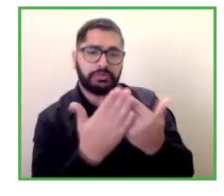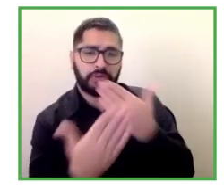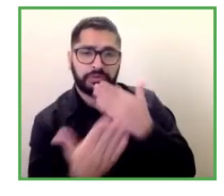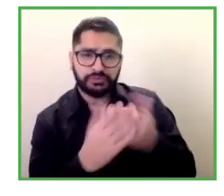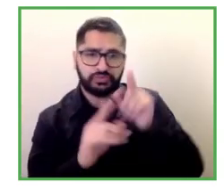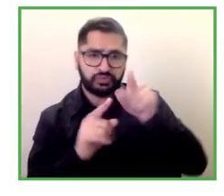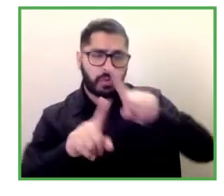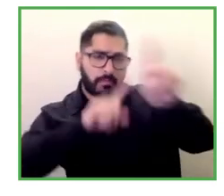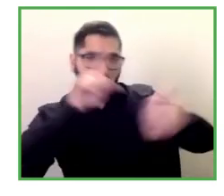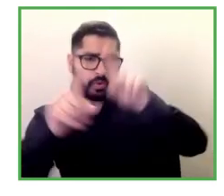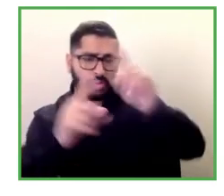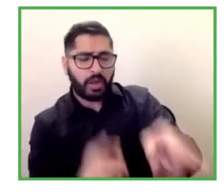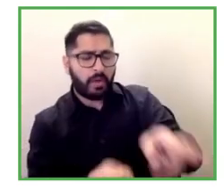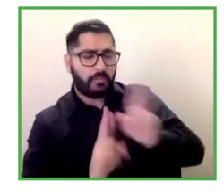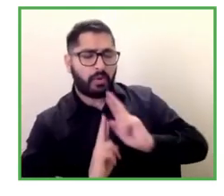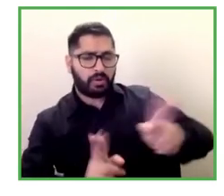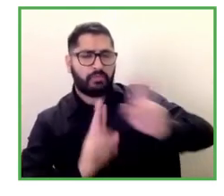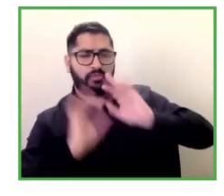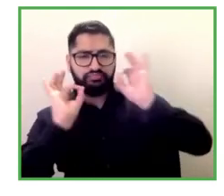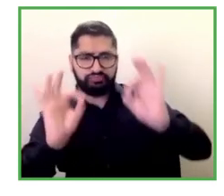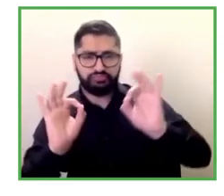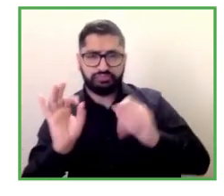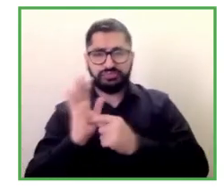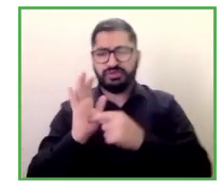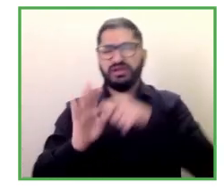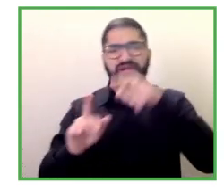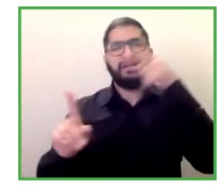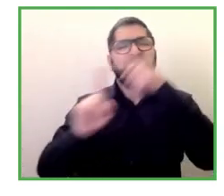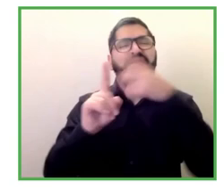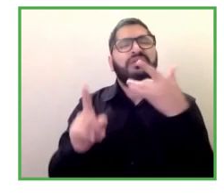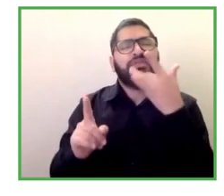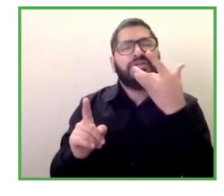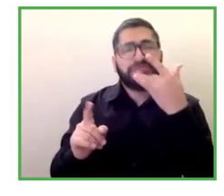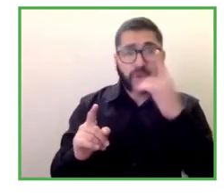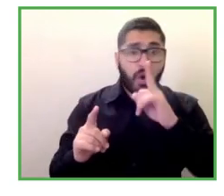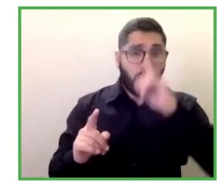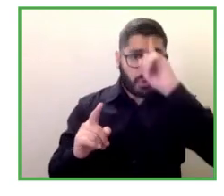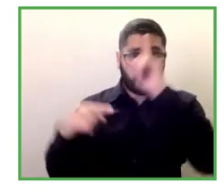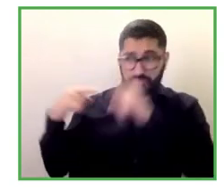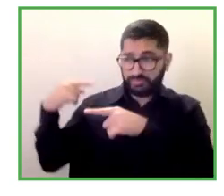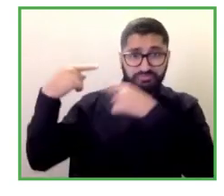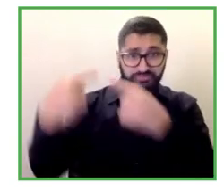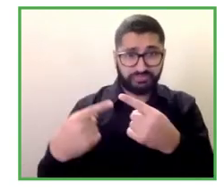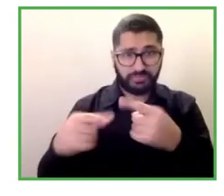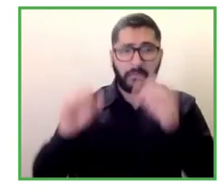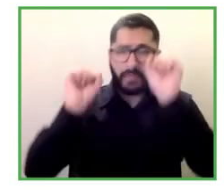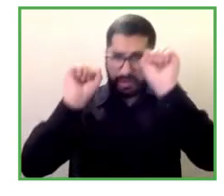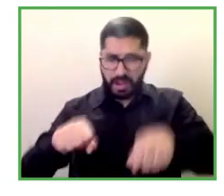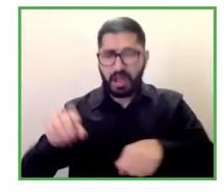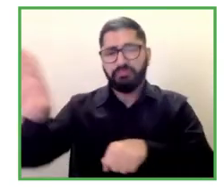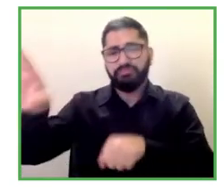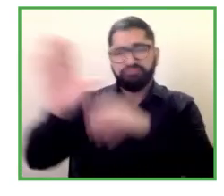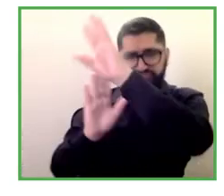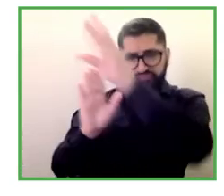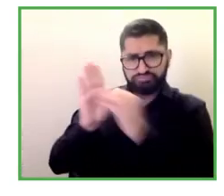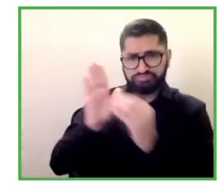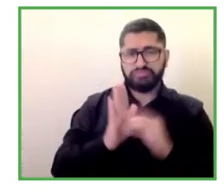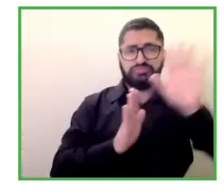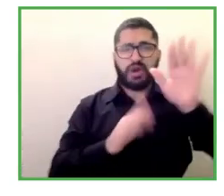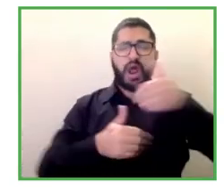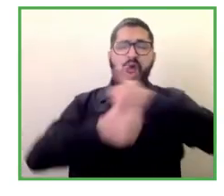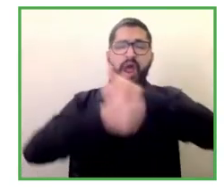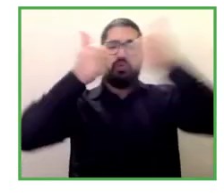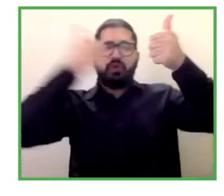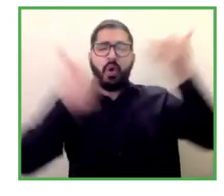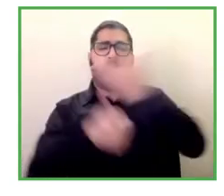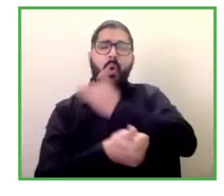that also mark the different trends for public policies. Now